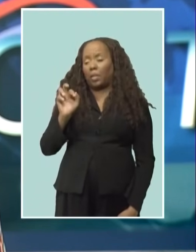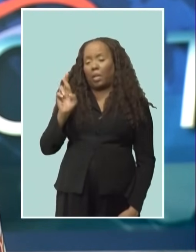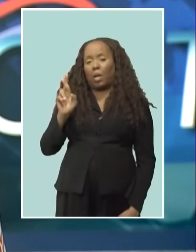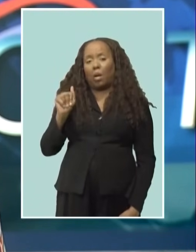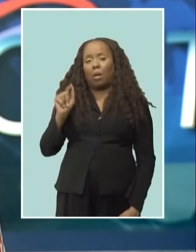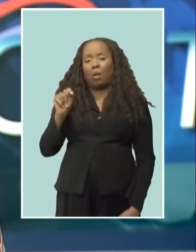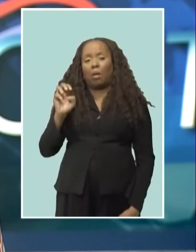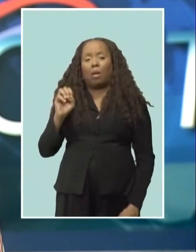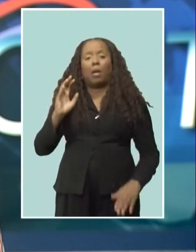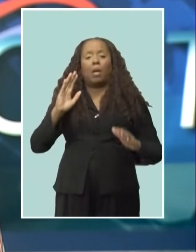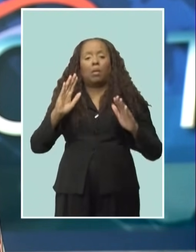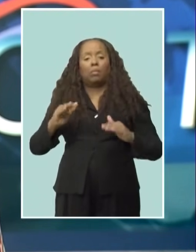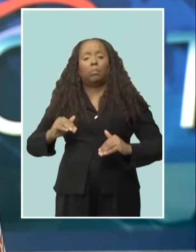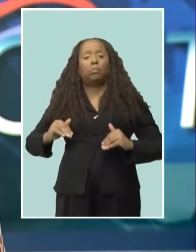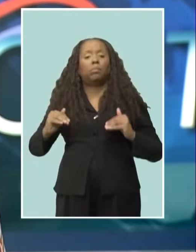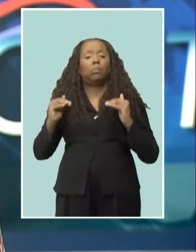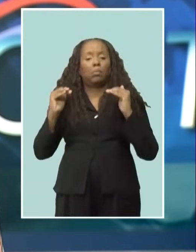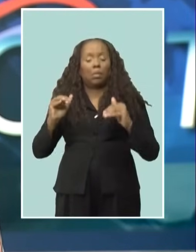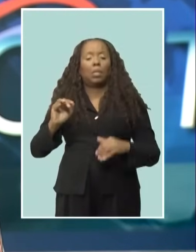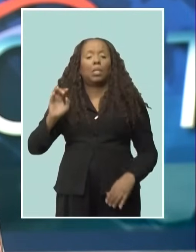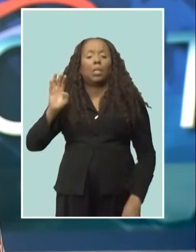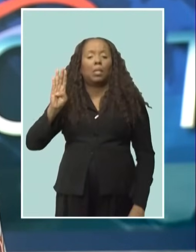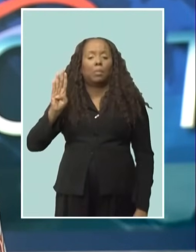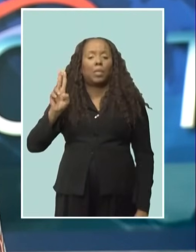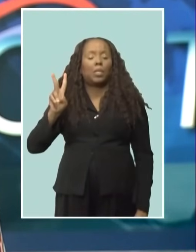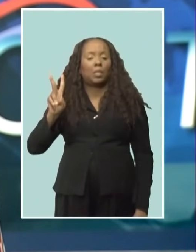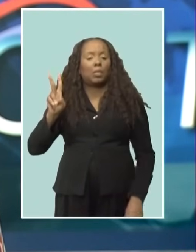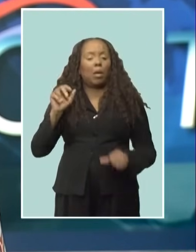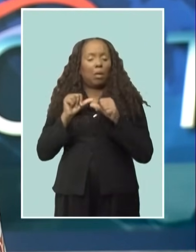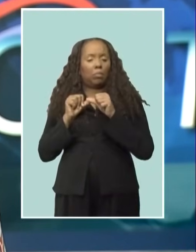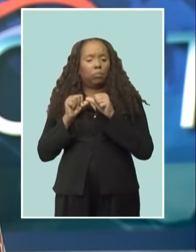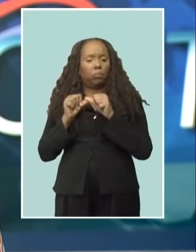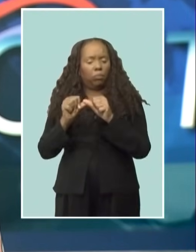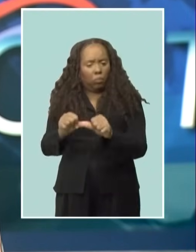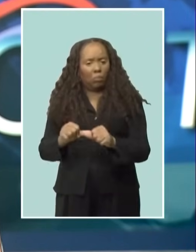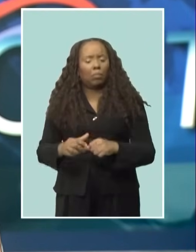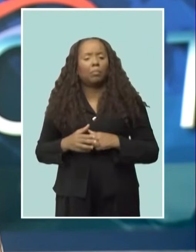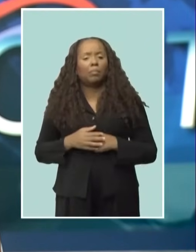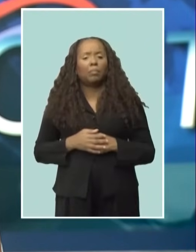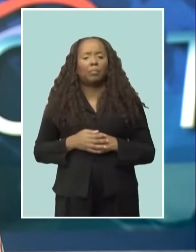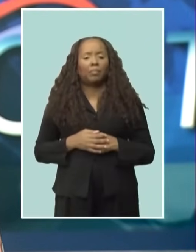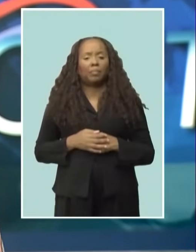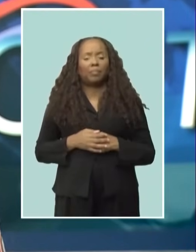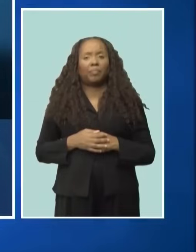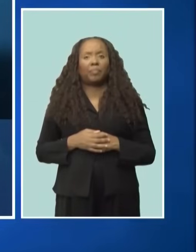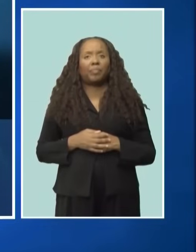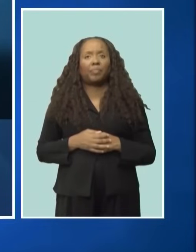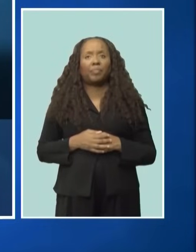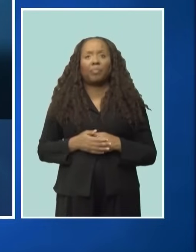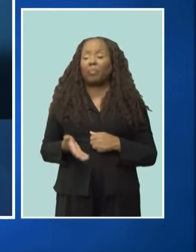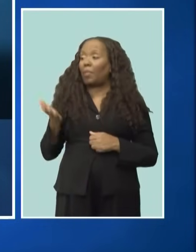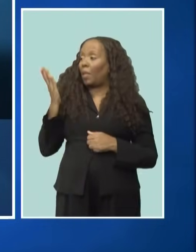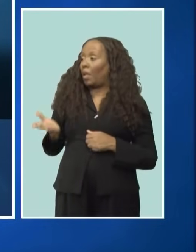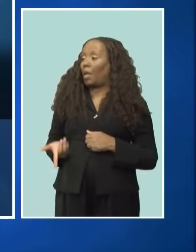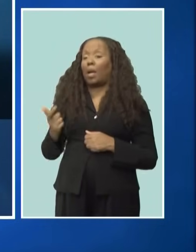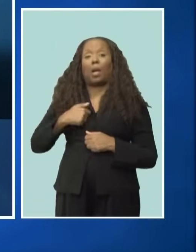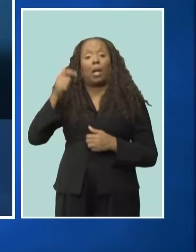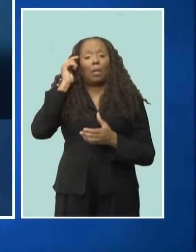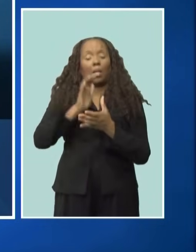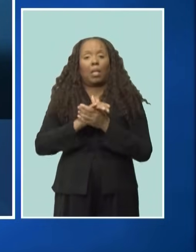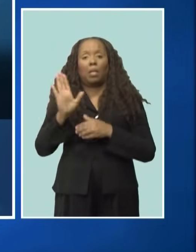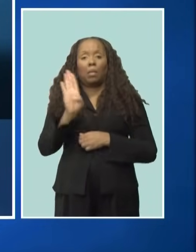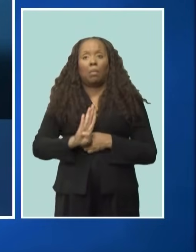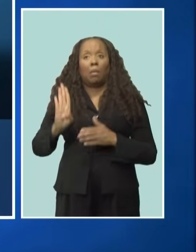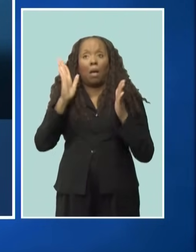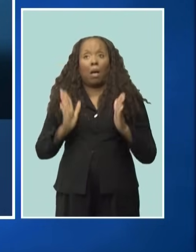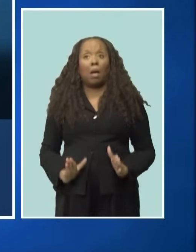of Barbados government from B3 to B2, keeping a stable outlook. I believe Barbadians by now can fully appreciate